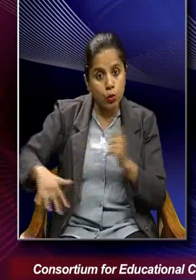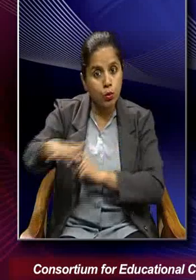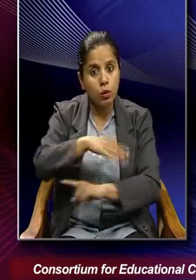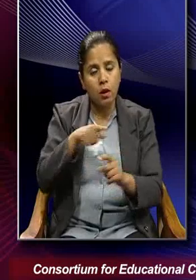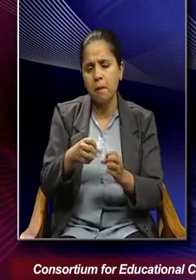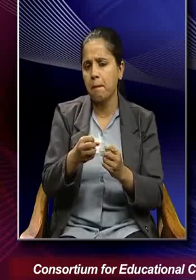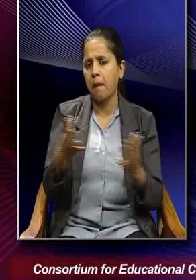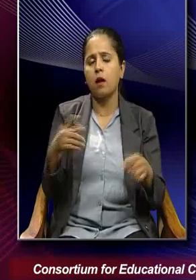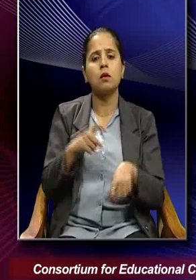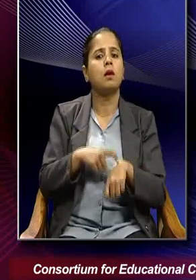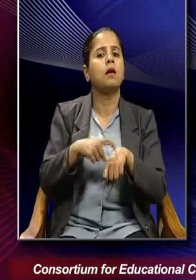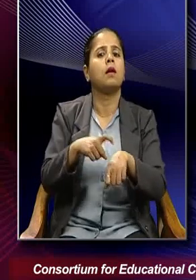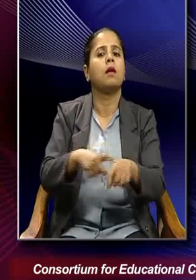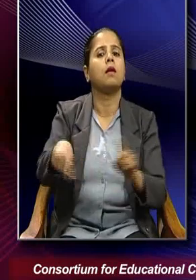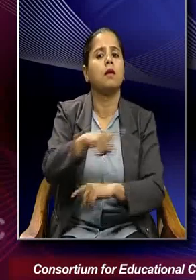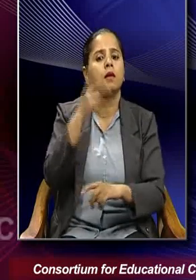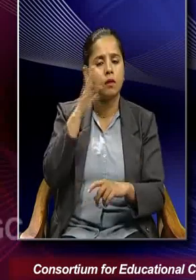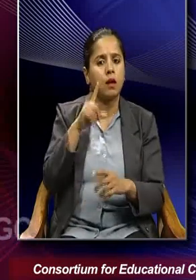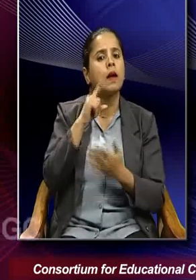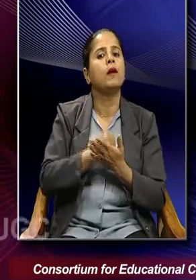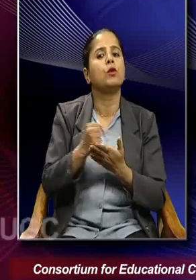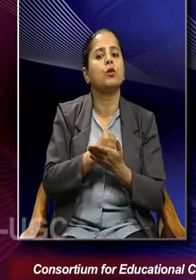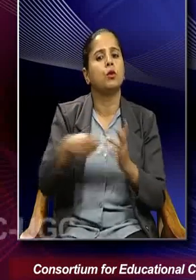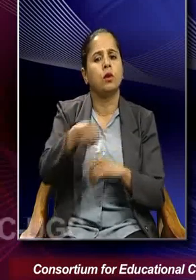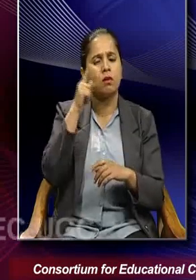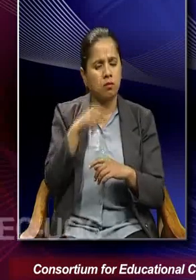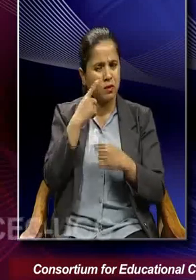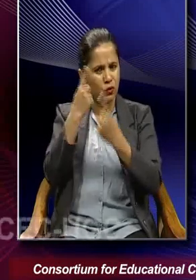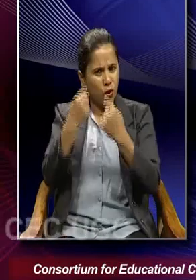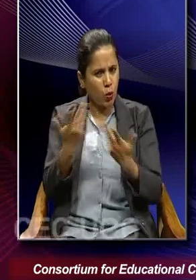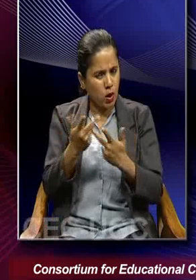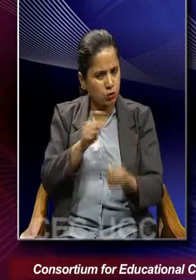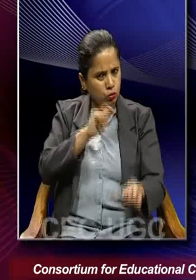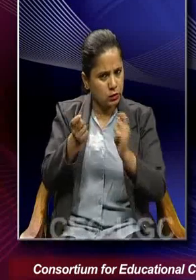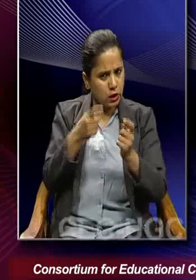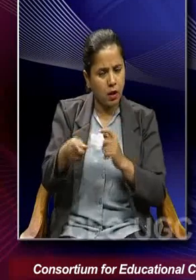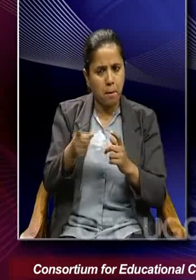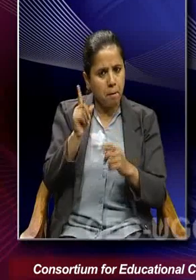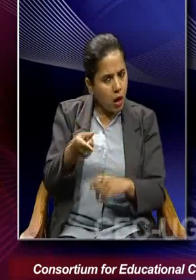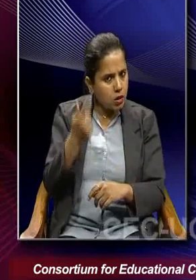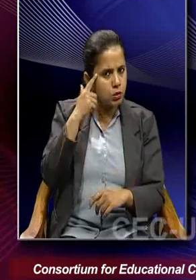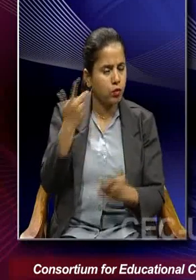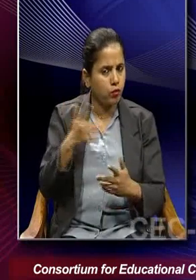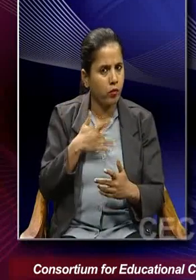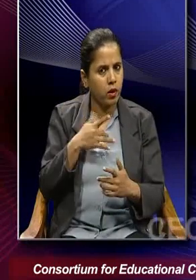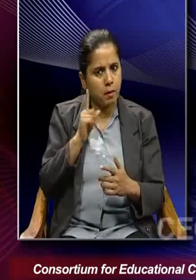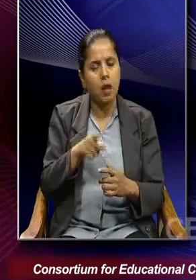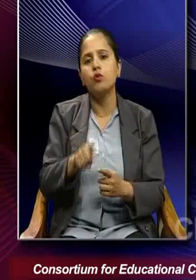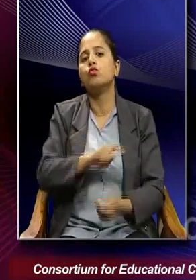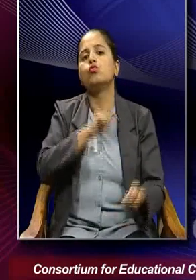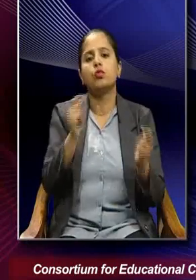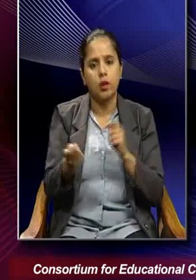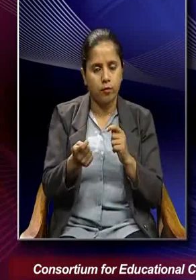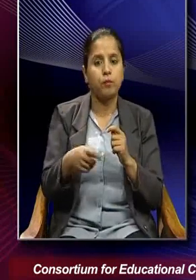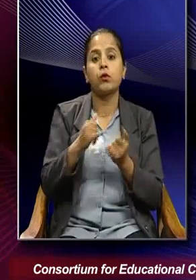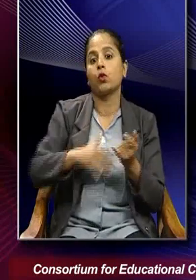many points of time is trying to introspect that what kind of changes should be brought about to bring a kind of change in